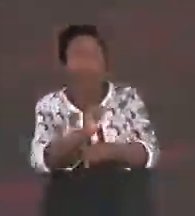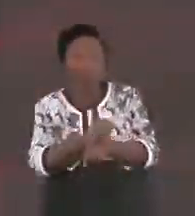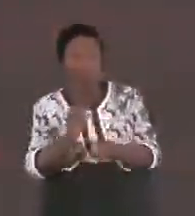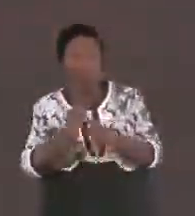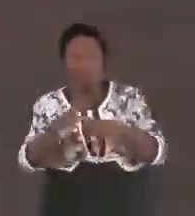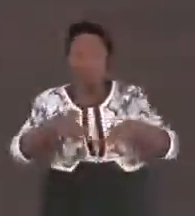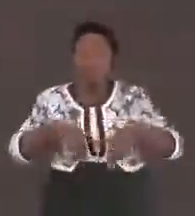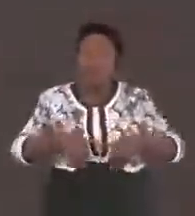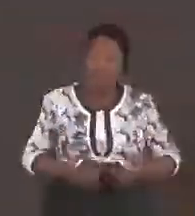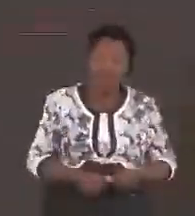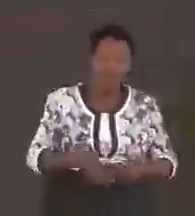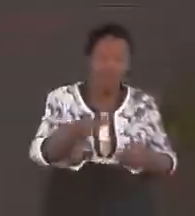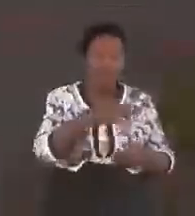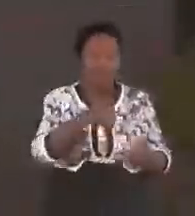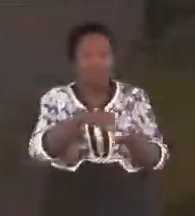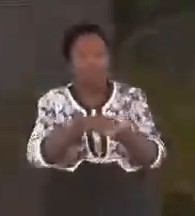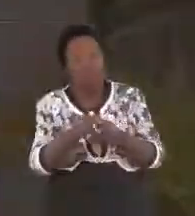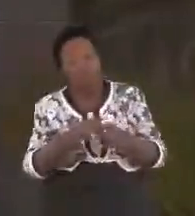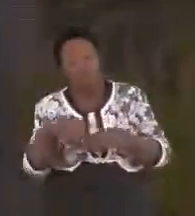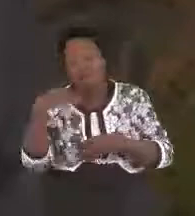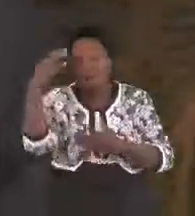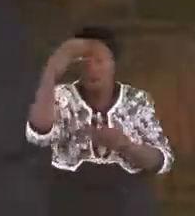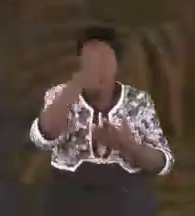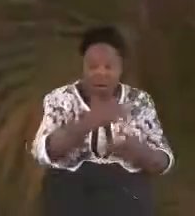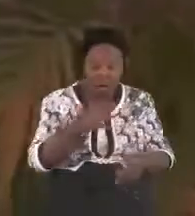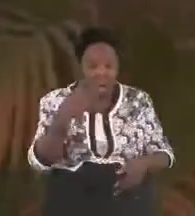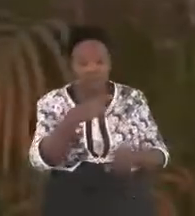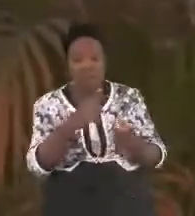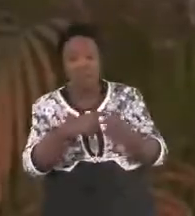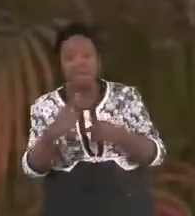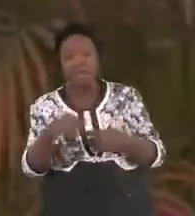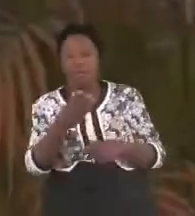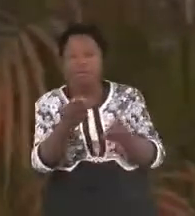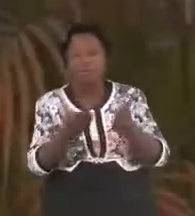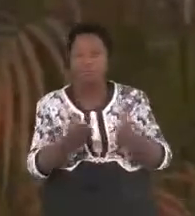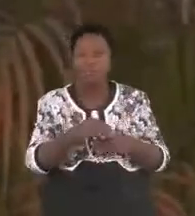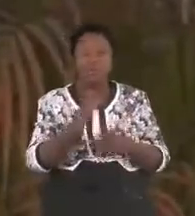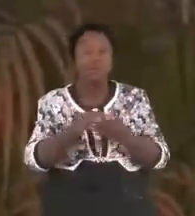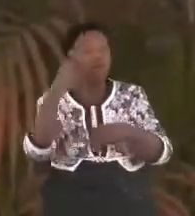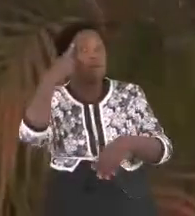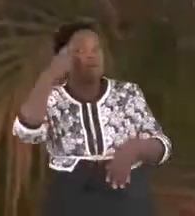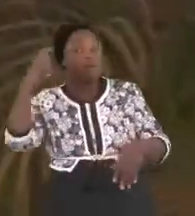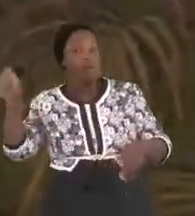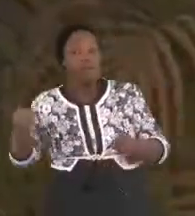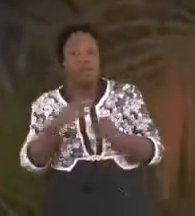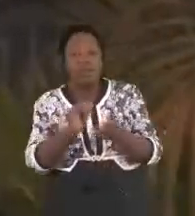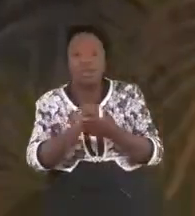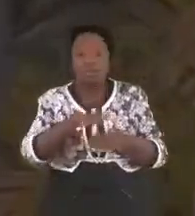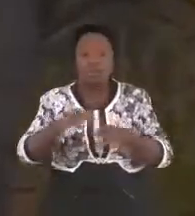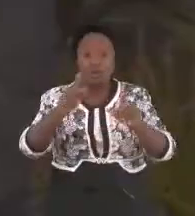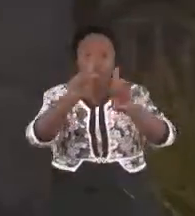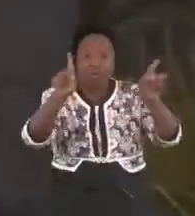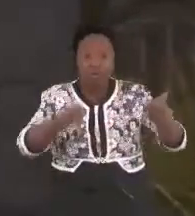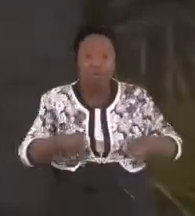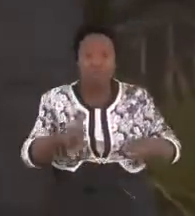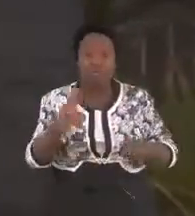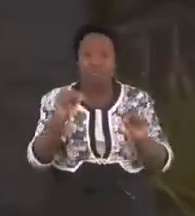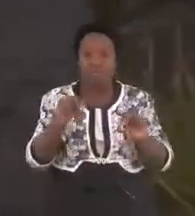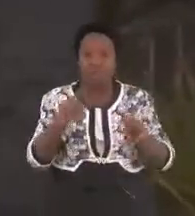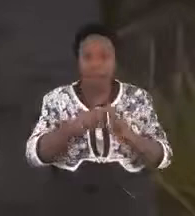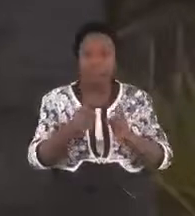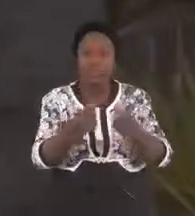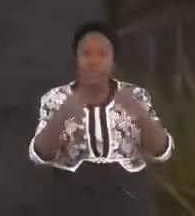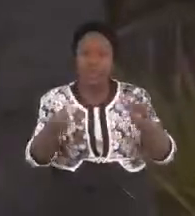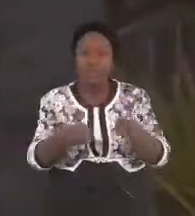was drowsy, and he was almost, you know, daydreaming. But he came as a flame of fire.